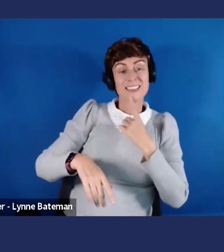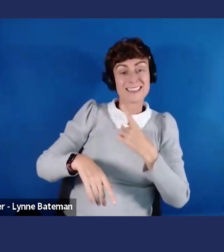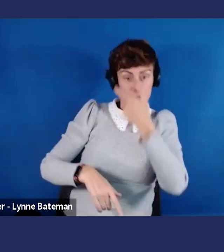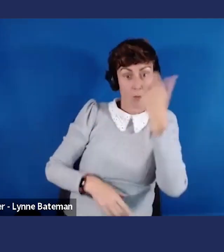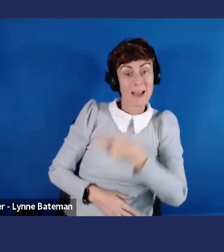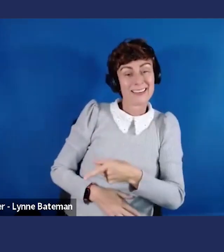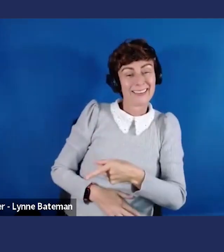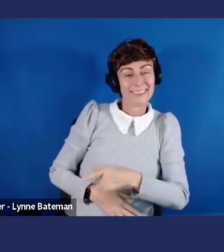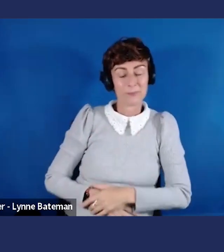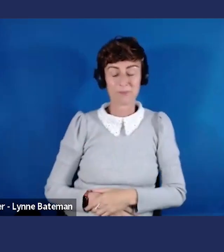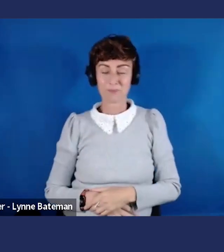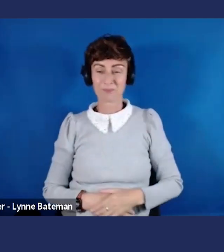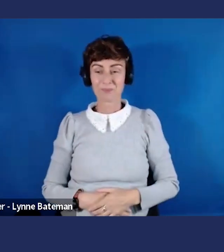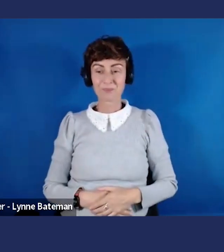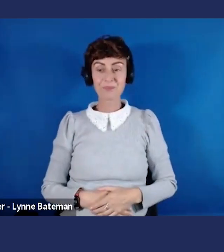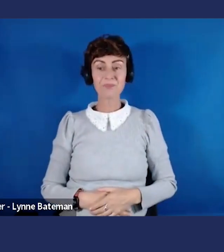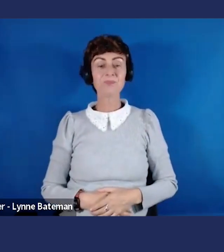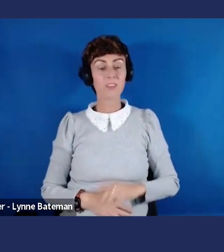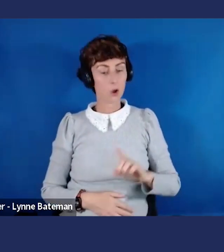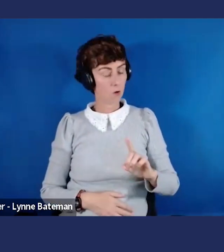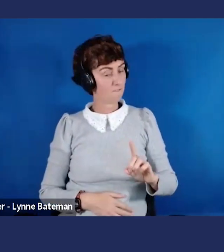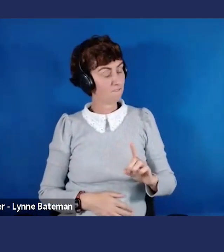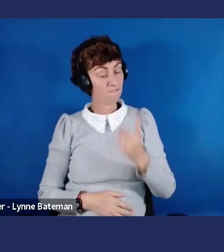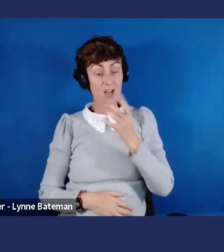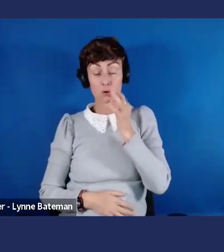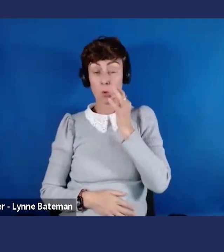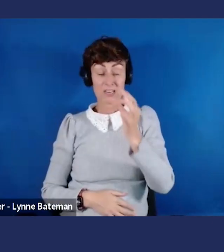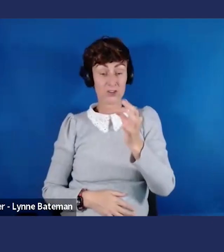early point. One of the first questions we ask dads that come to us